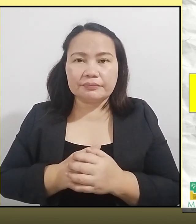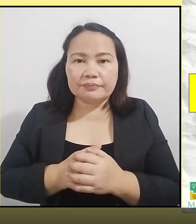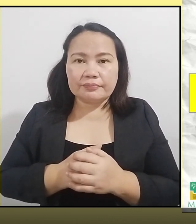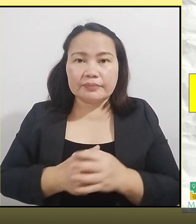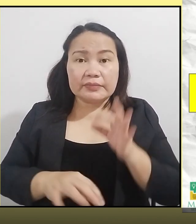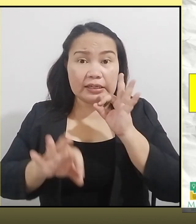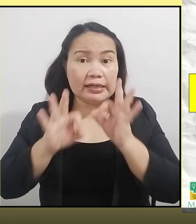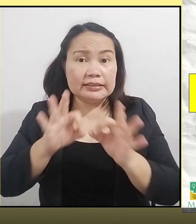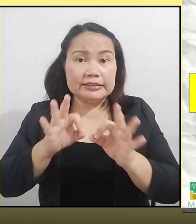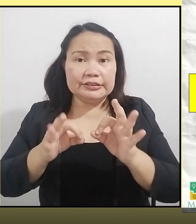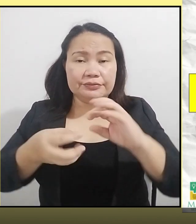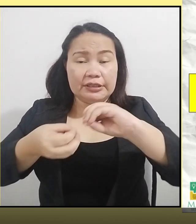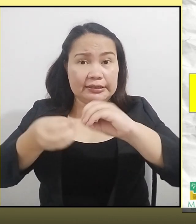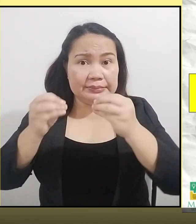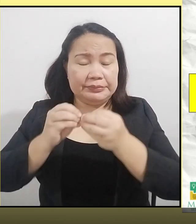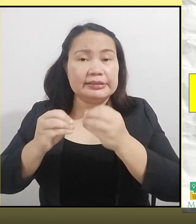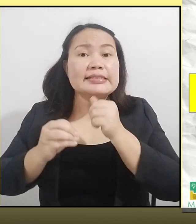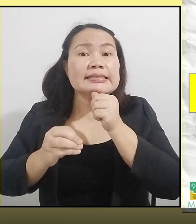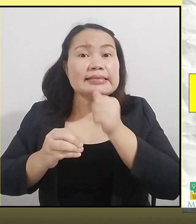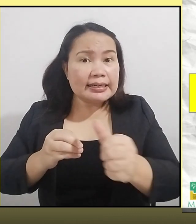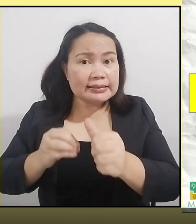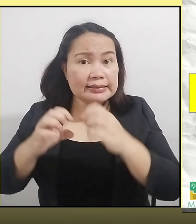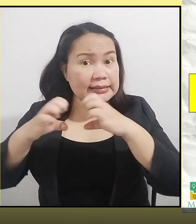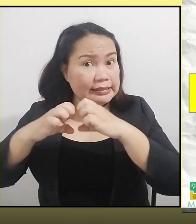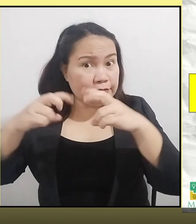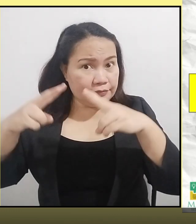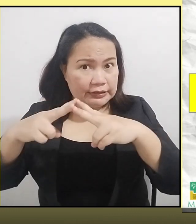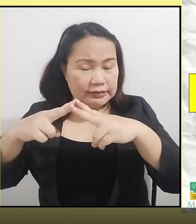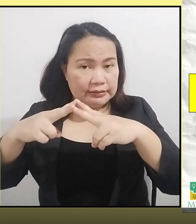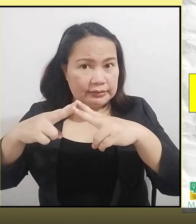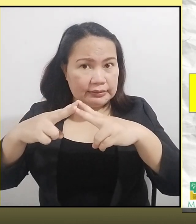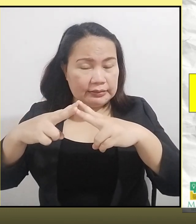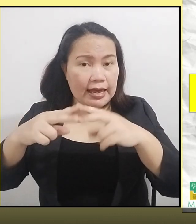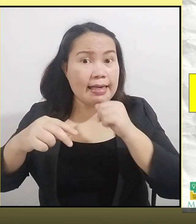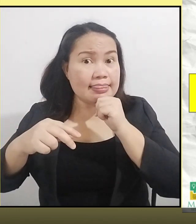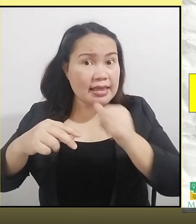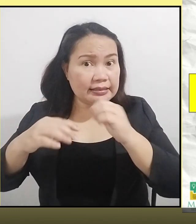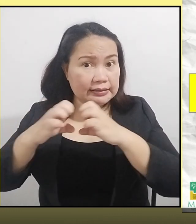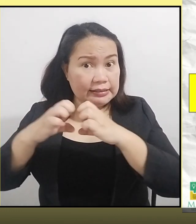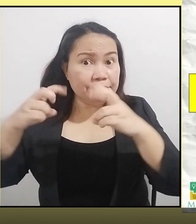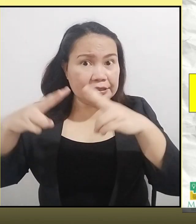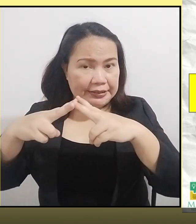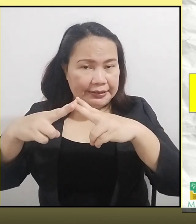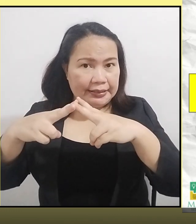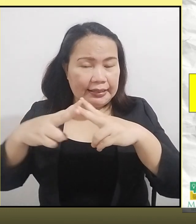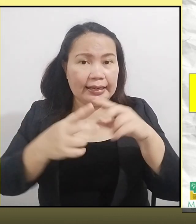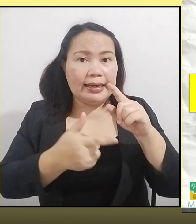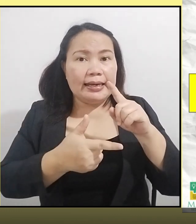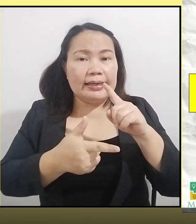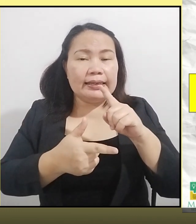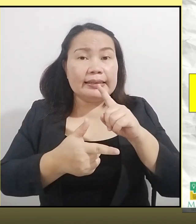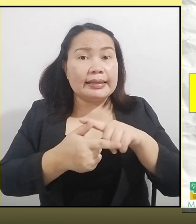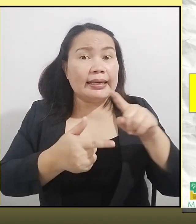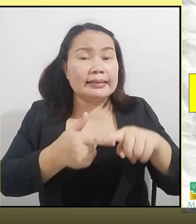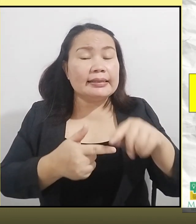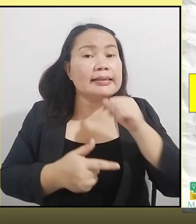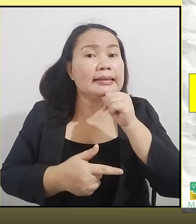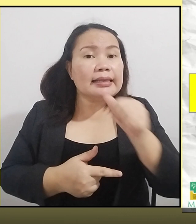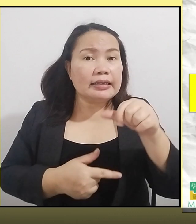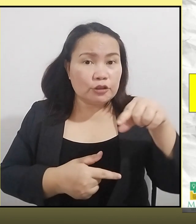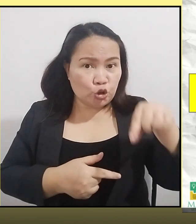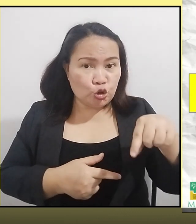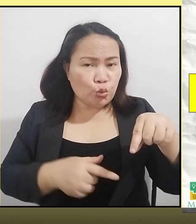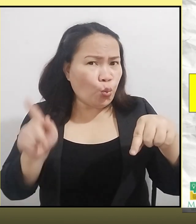this one, if the number is not even, okay, then not